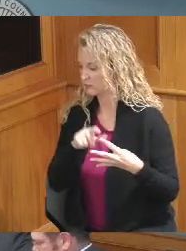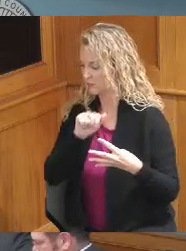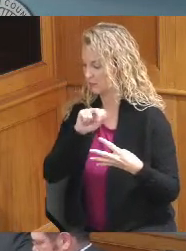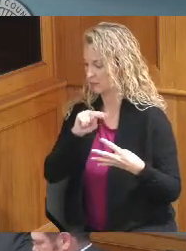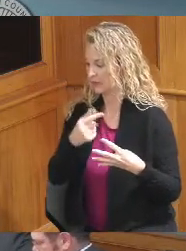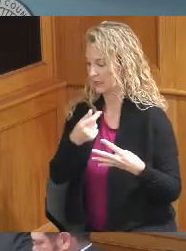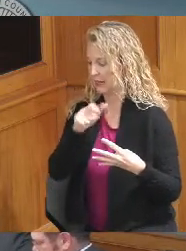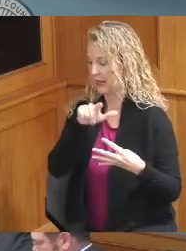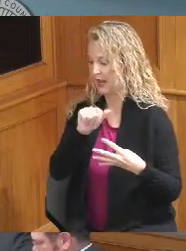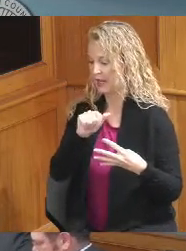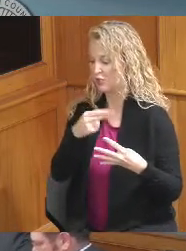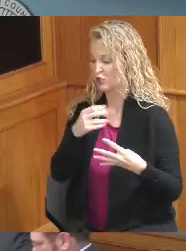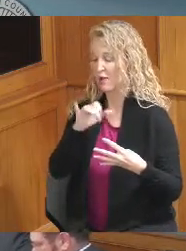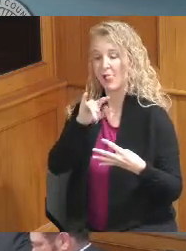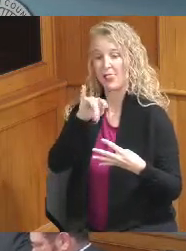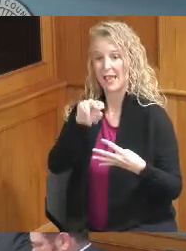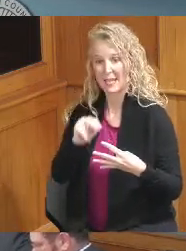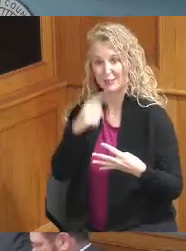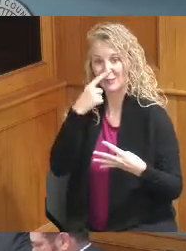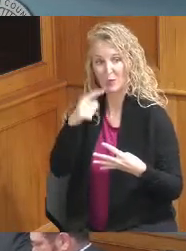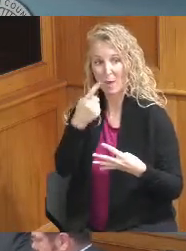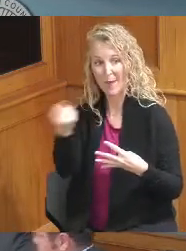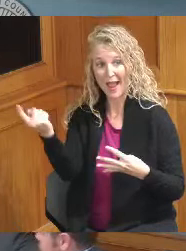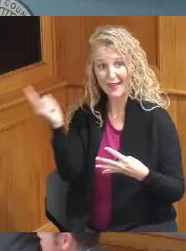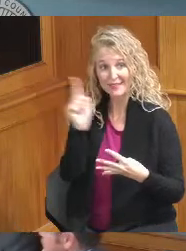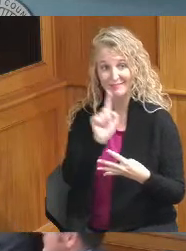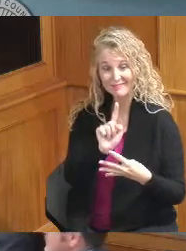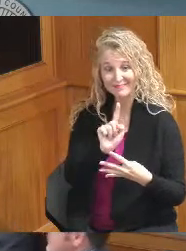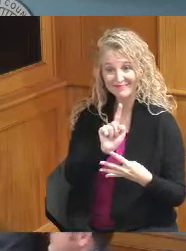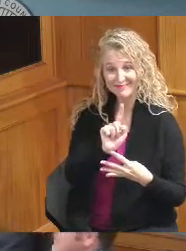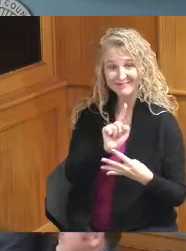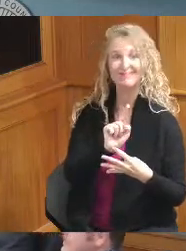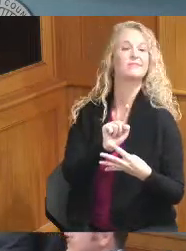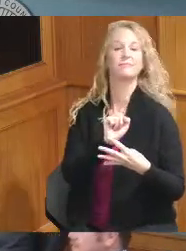N. Hilton, please come up.